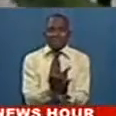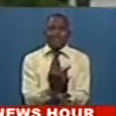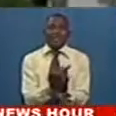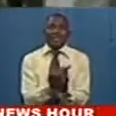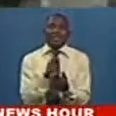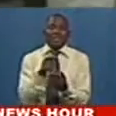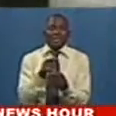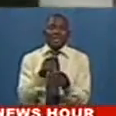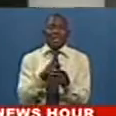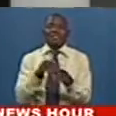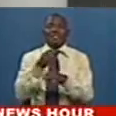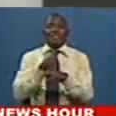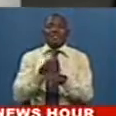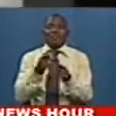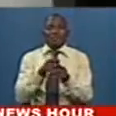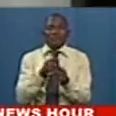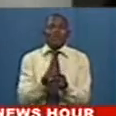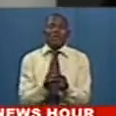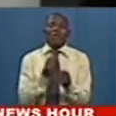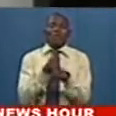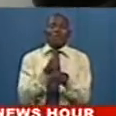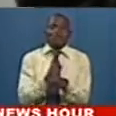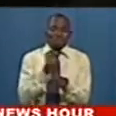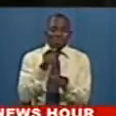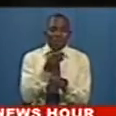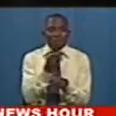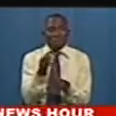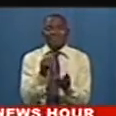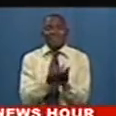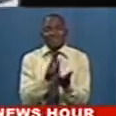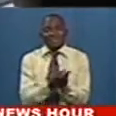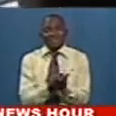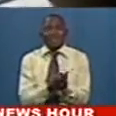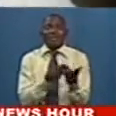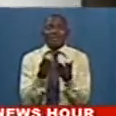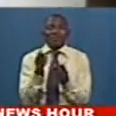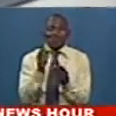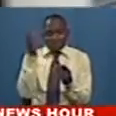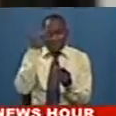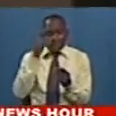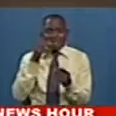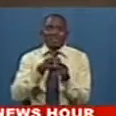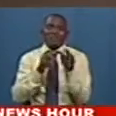and the Noguchi Memorial Institute at Legon is one facility that brings